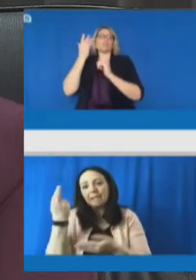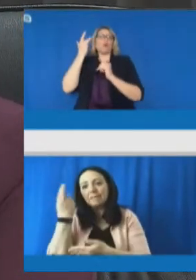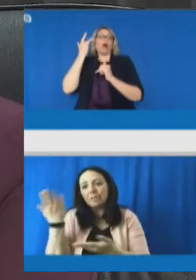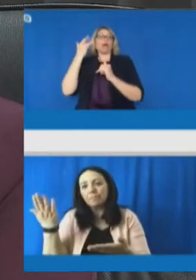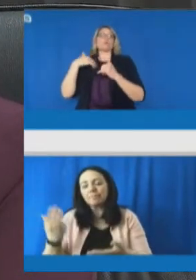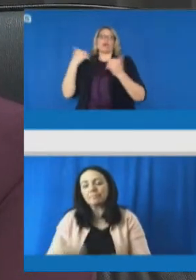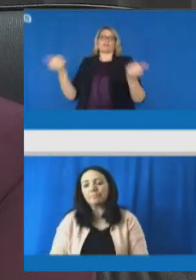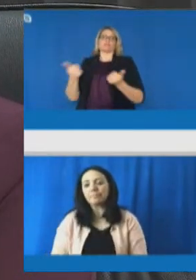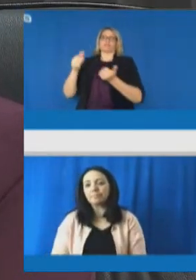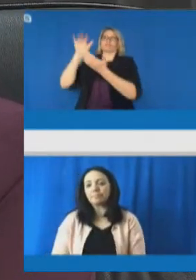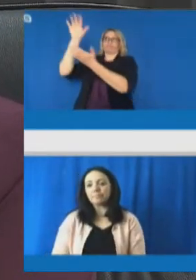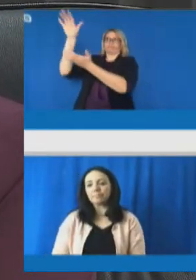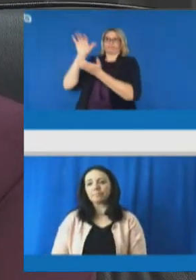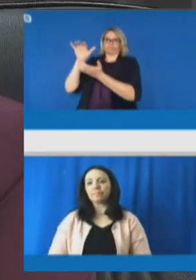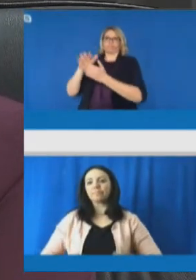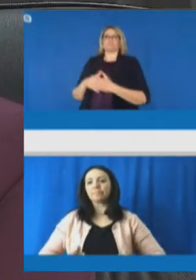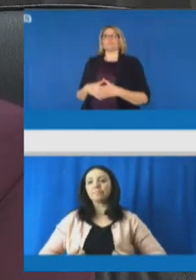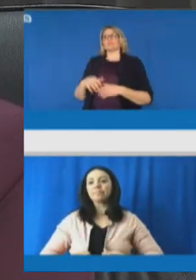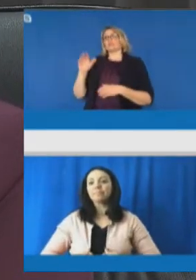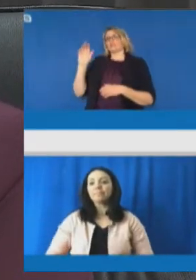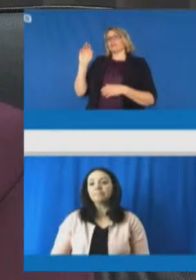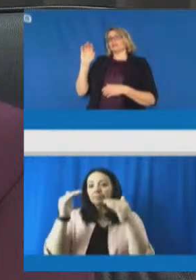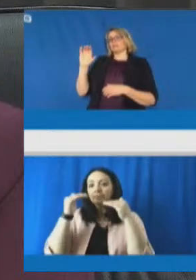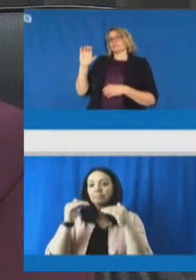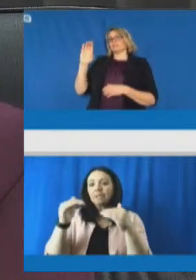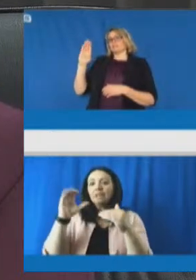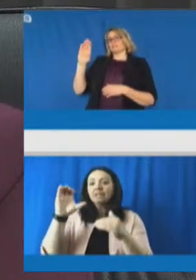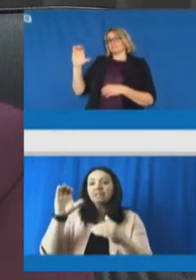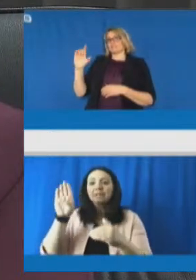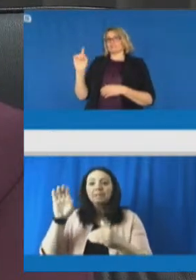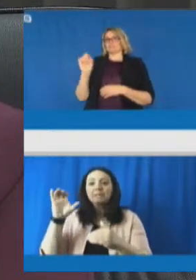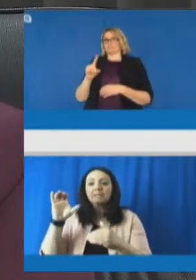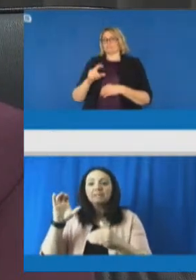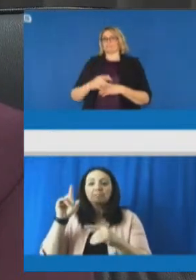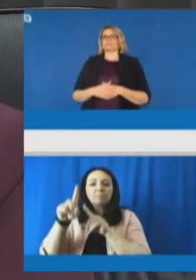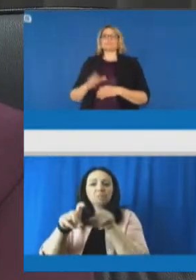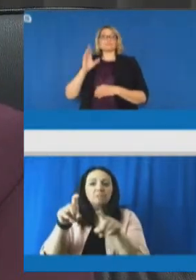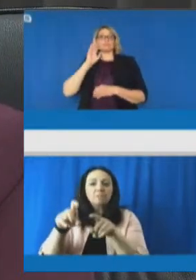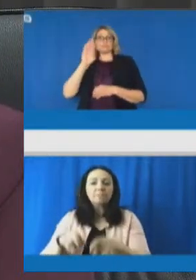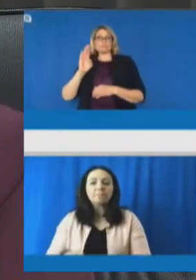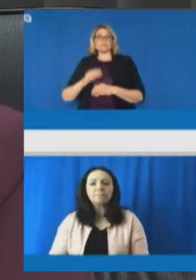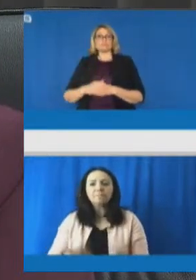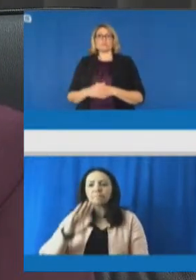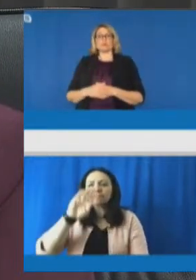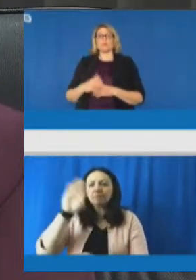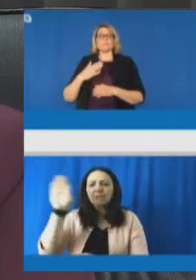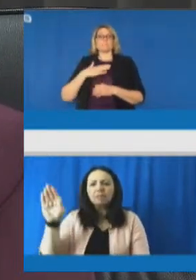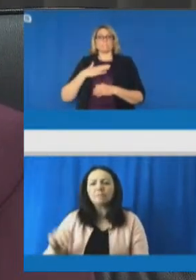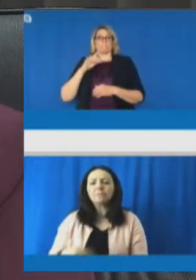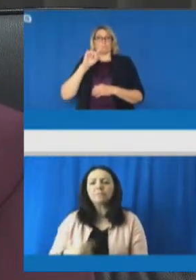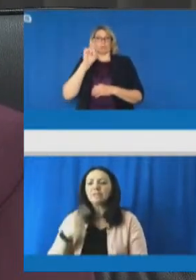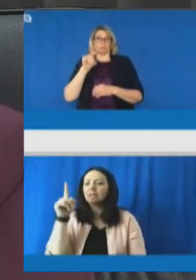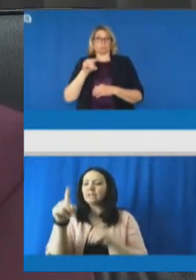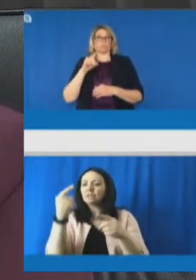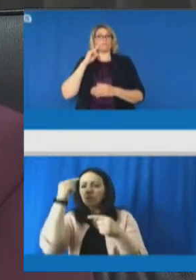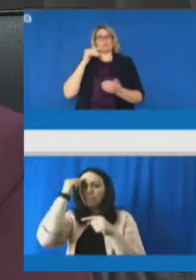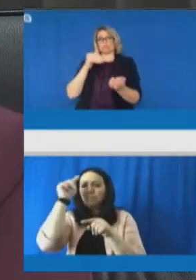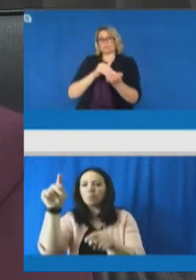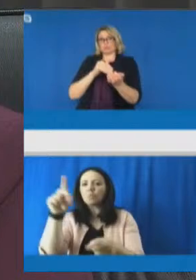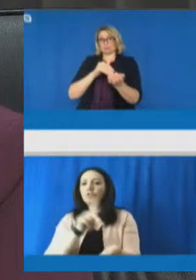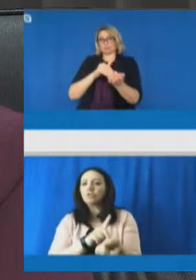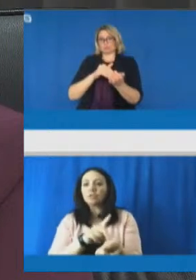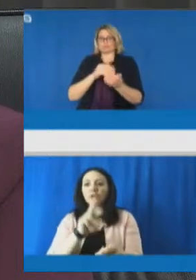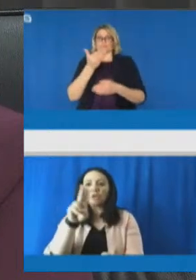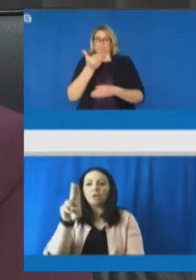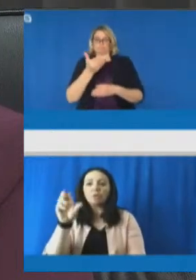Well, I think at this time there are people grieving in terms of family members. And I think that as of right now, it's very sad no matter